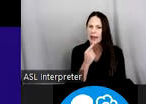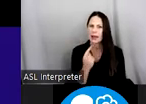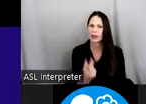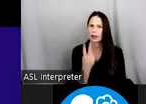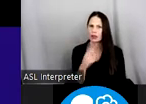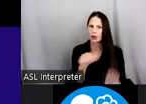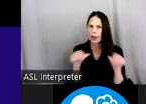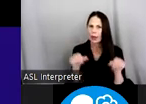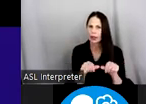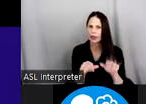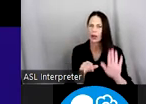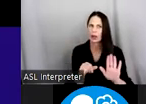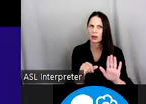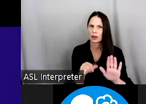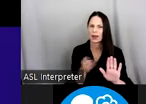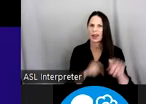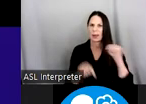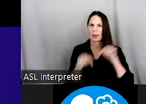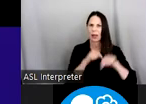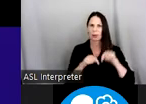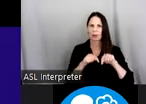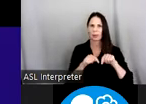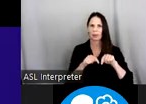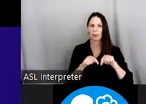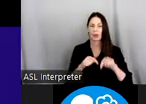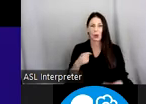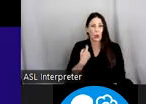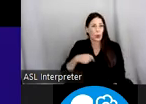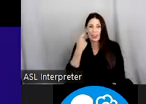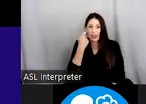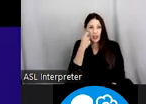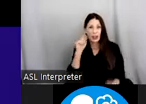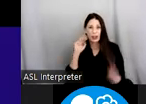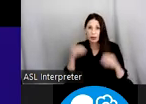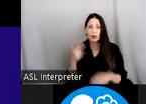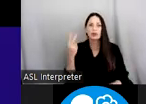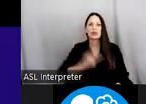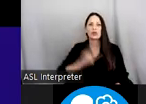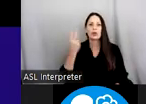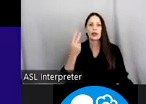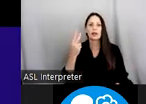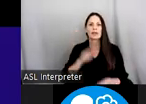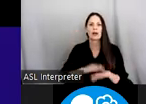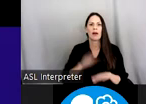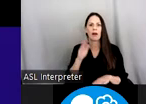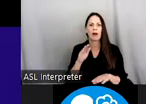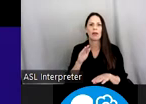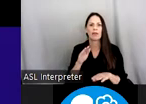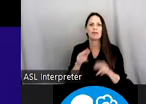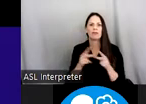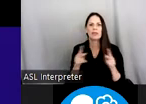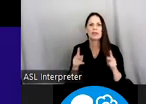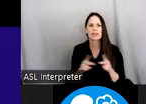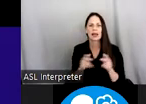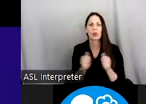up. We just spent a couple days doing an offsite with our leadership, really trying to get